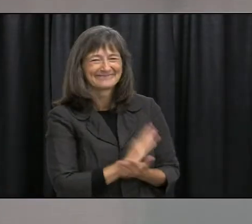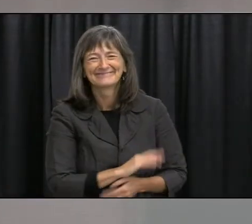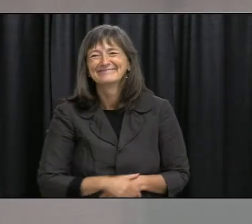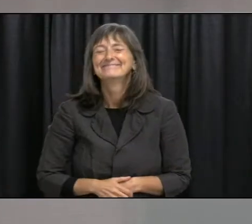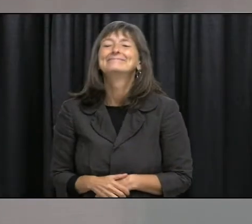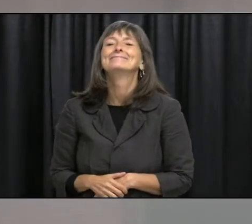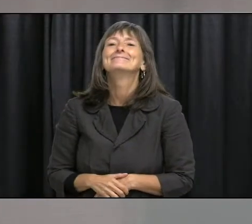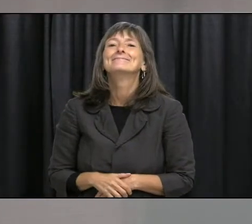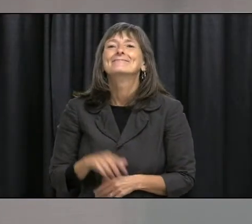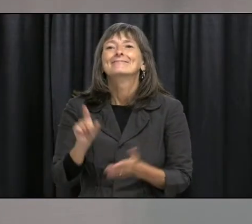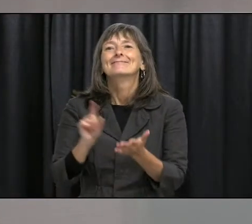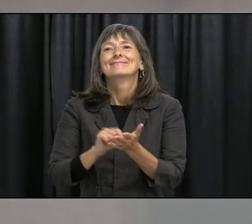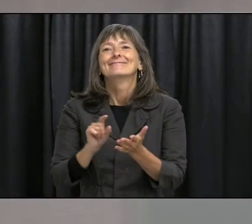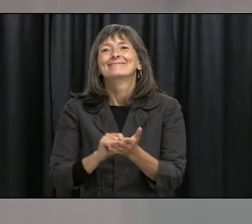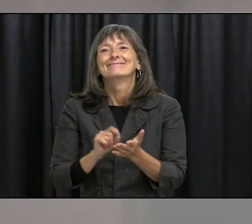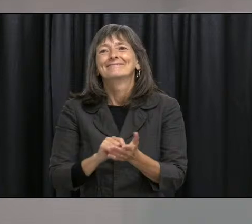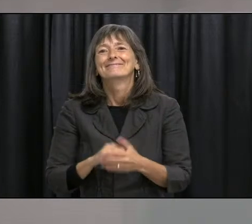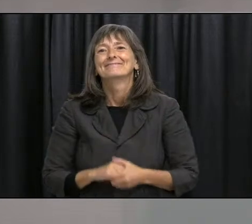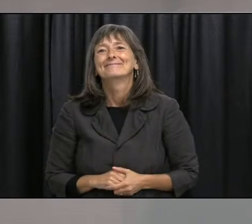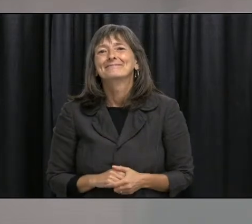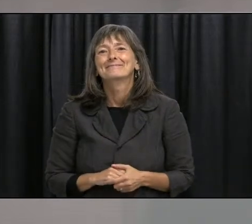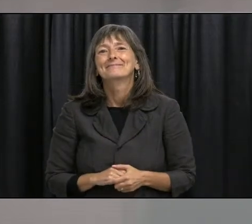Peter Jackson of the Telegram. Please go ahead.